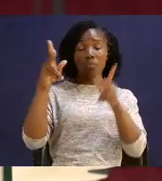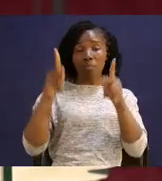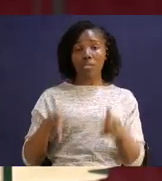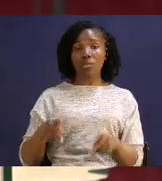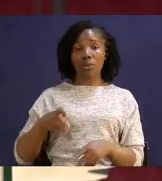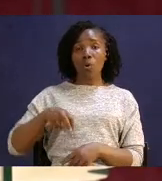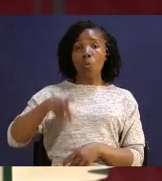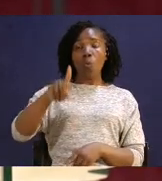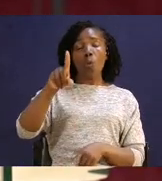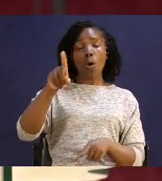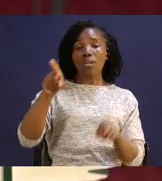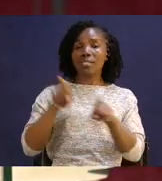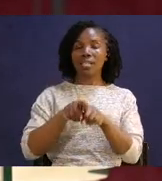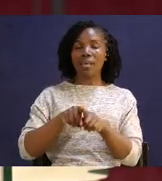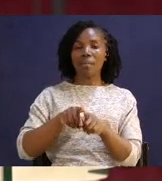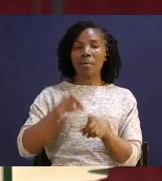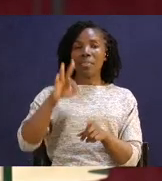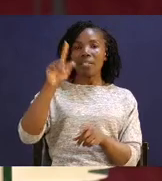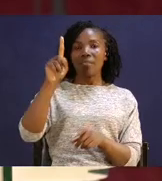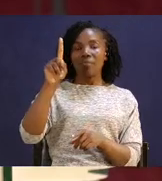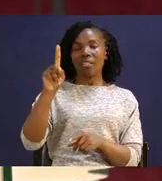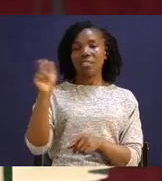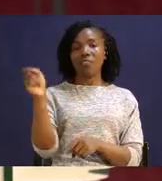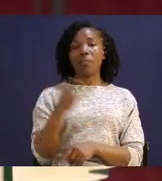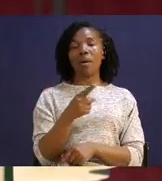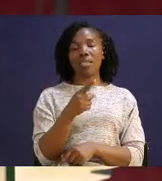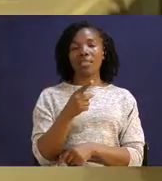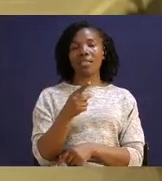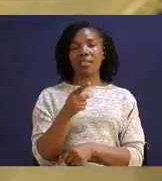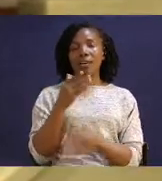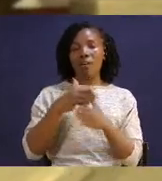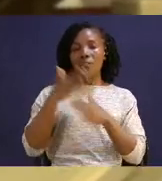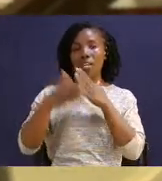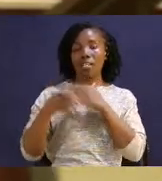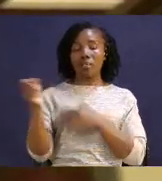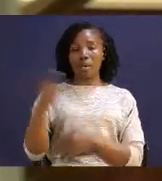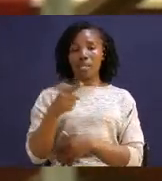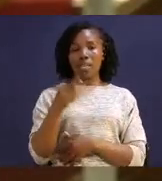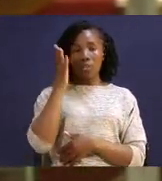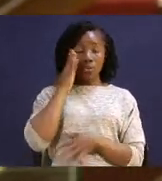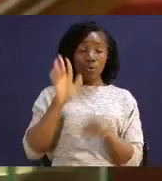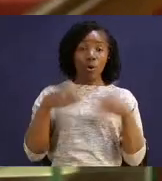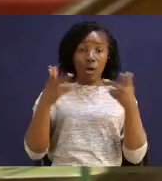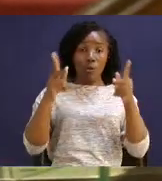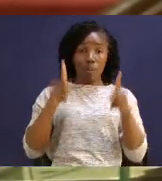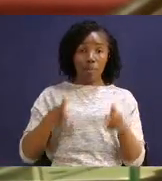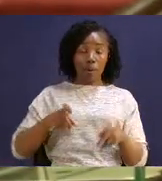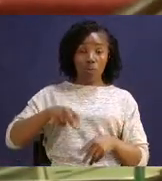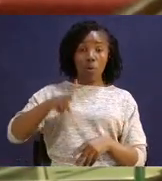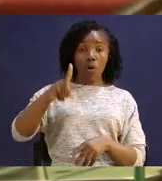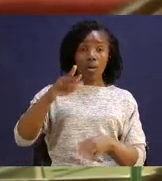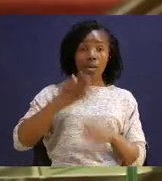like 31st of the month. Do you know how people walk on 31st of the month?